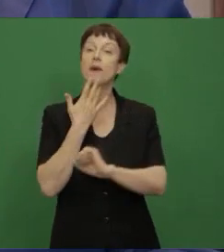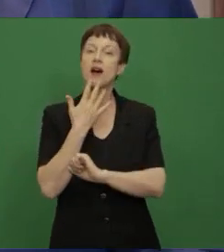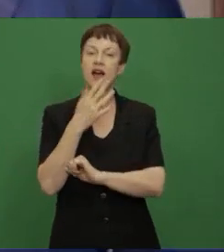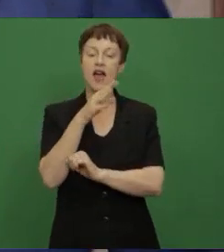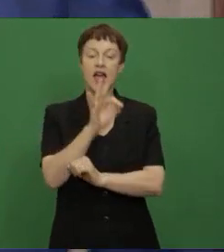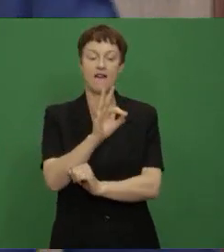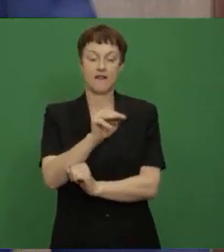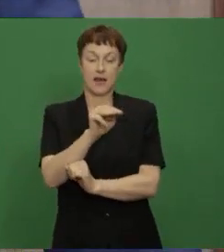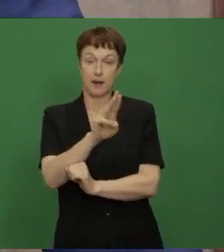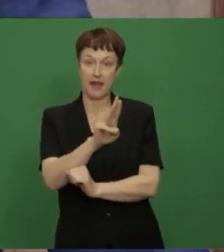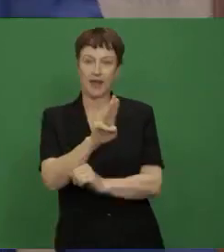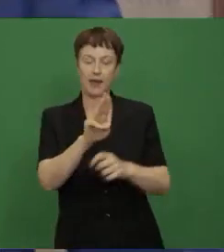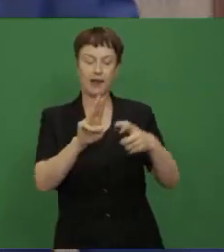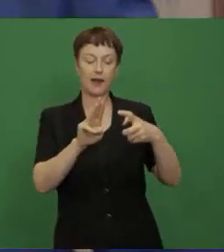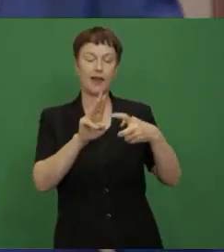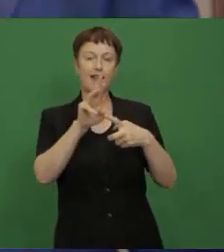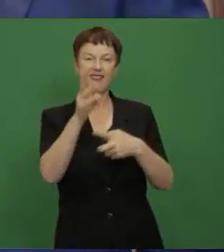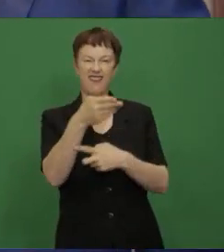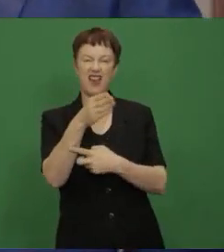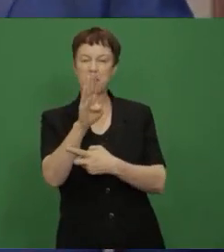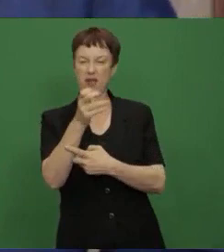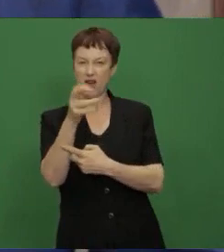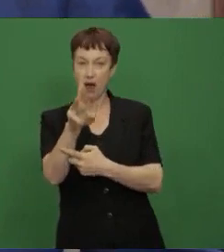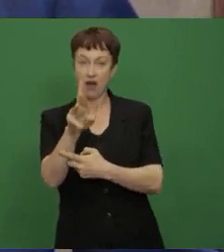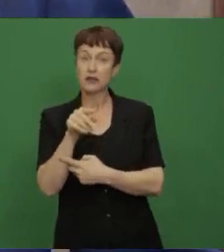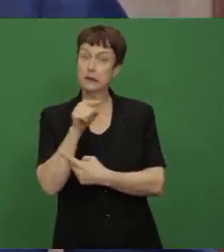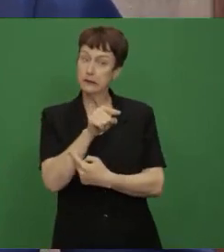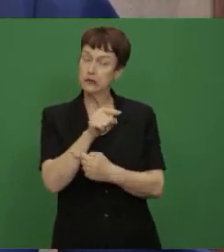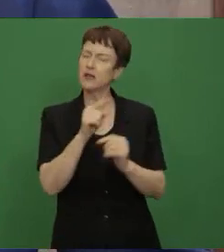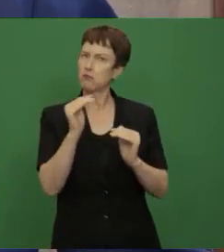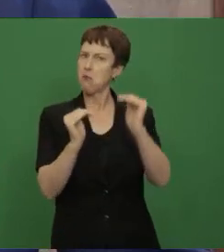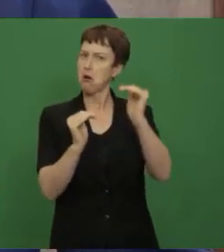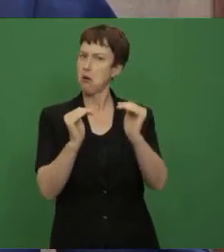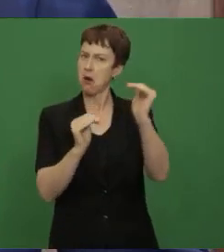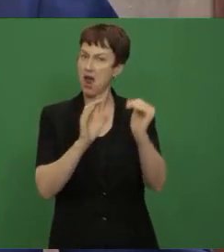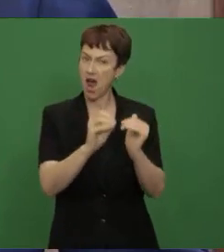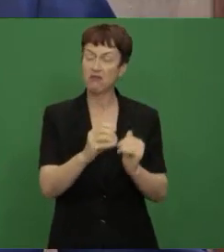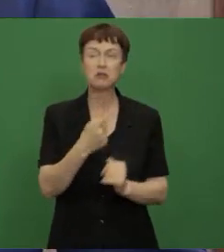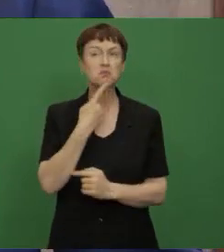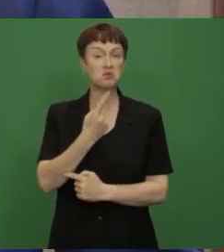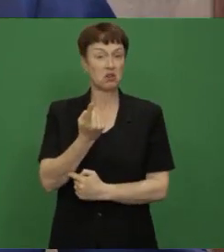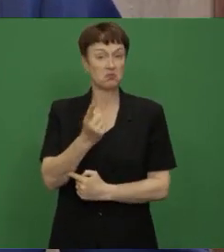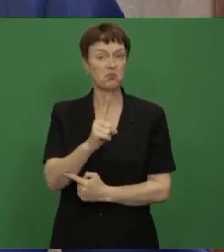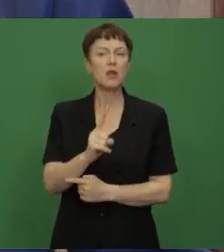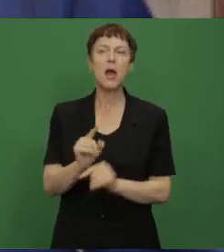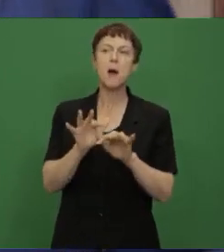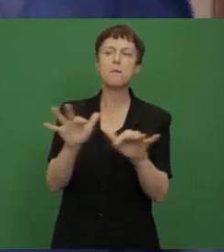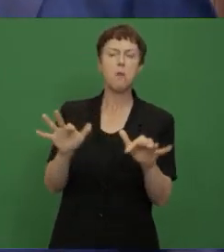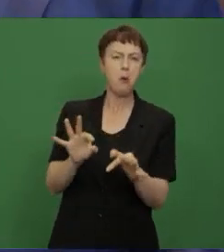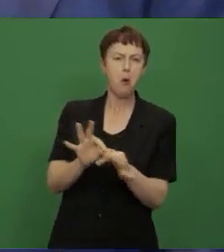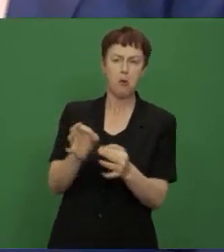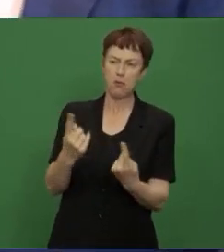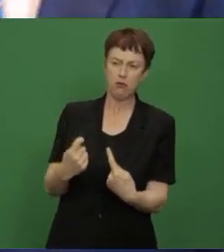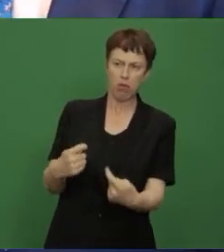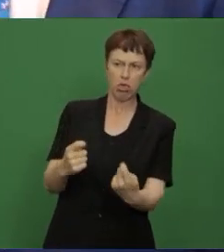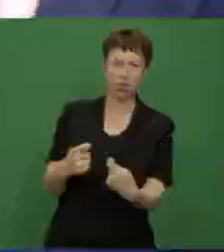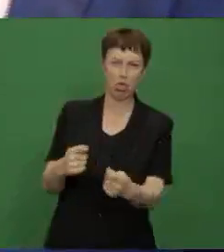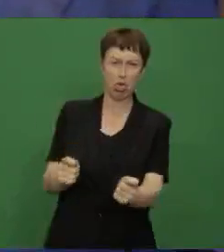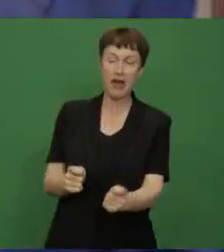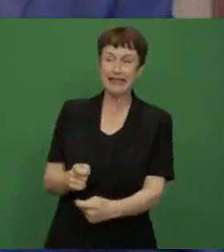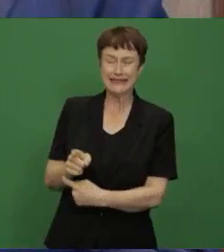remaining high, household consumption expenditure has been constrained by tax